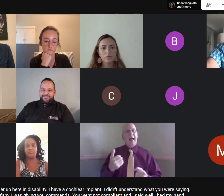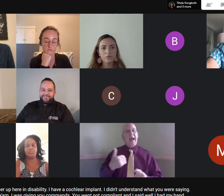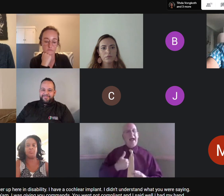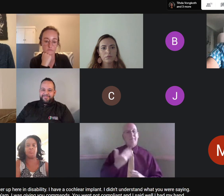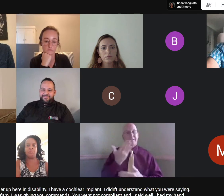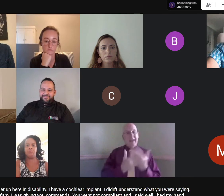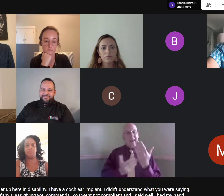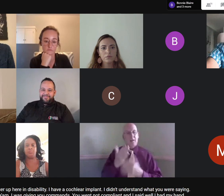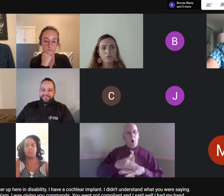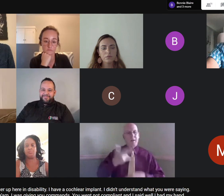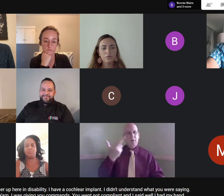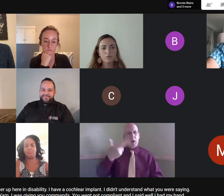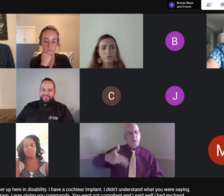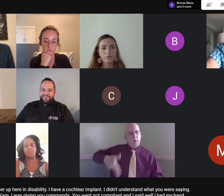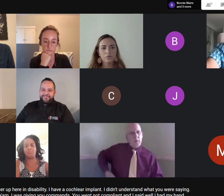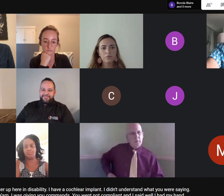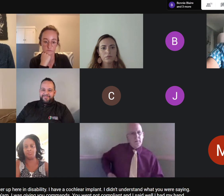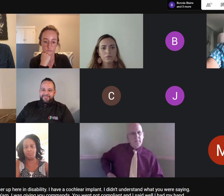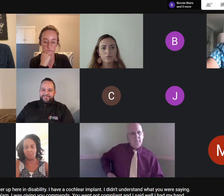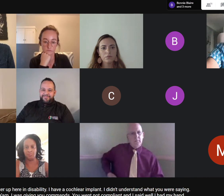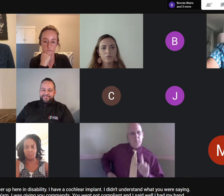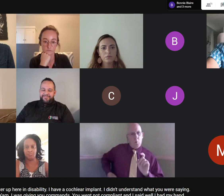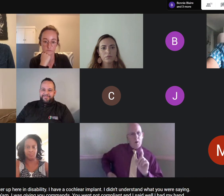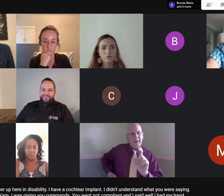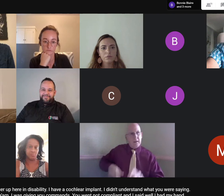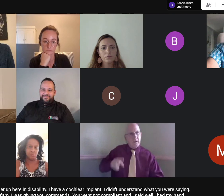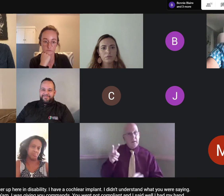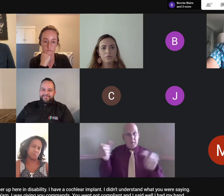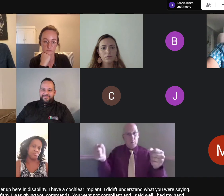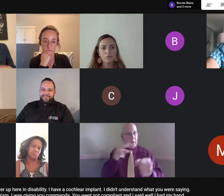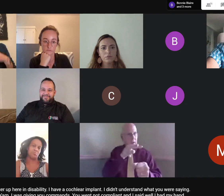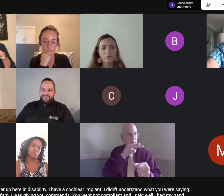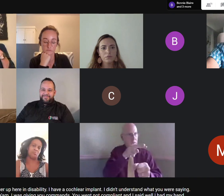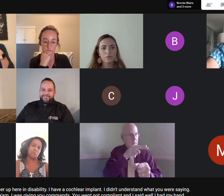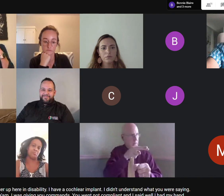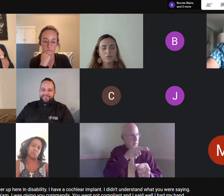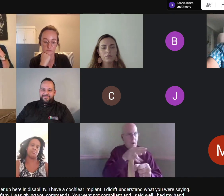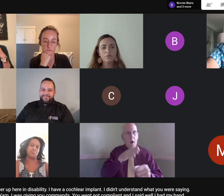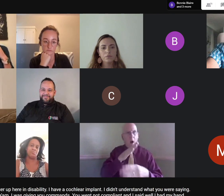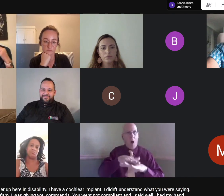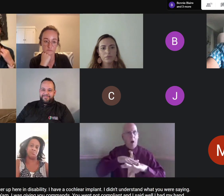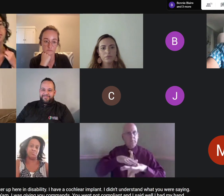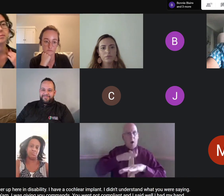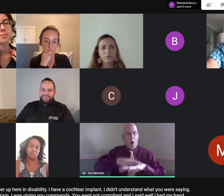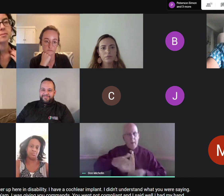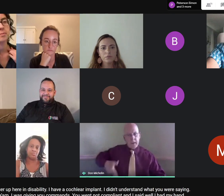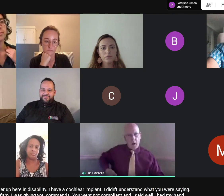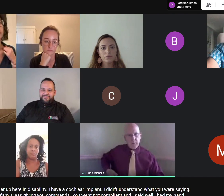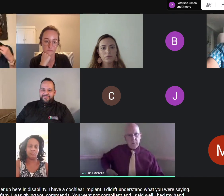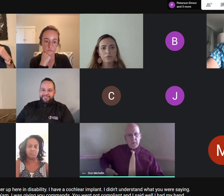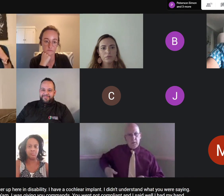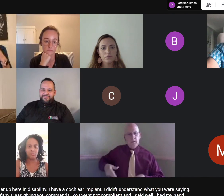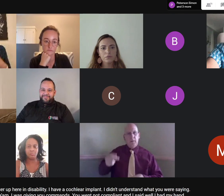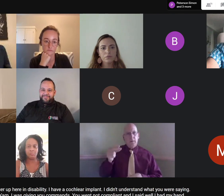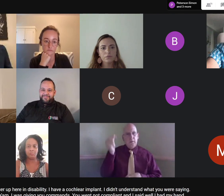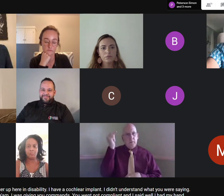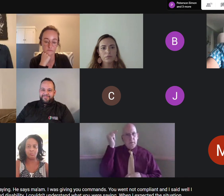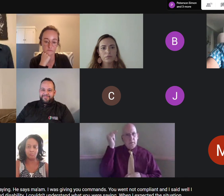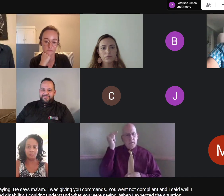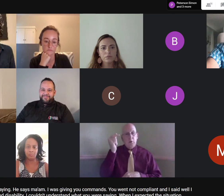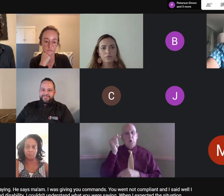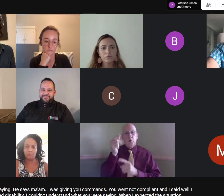So these are the types of situations that, because of miscommunication, split 2-second